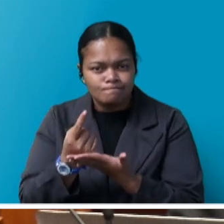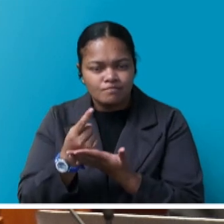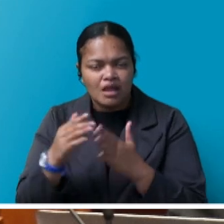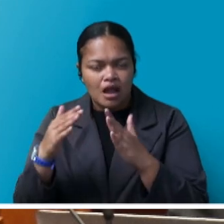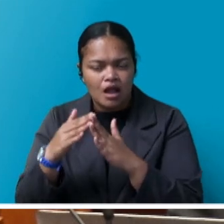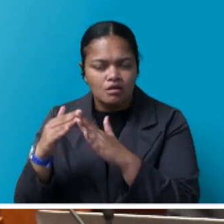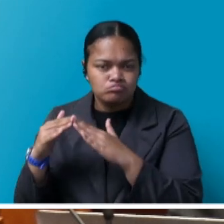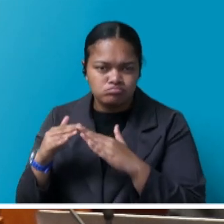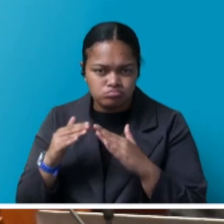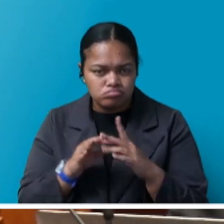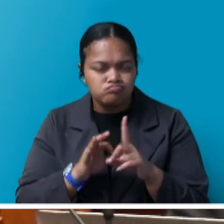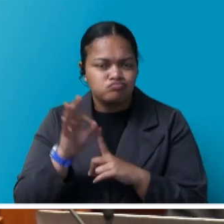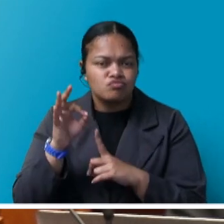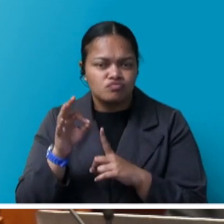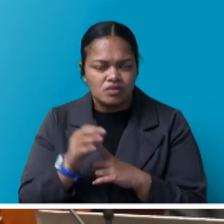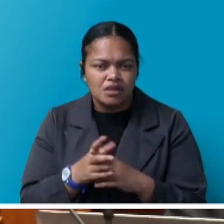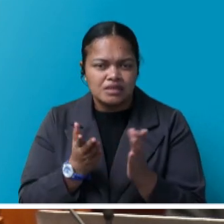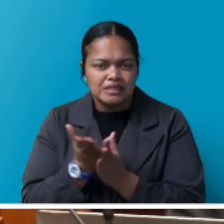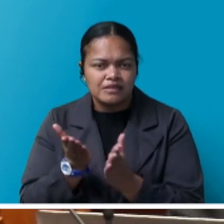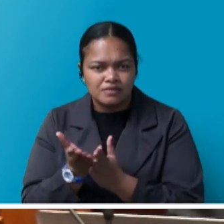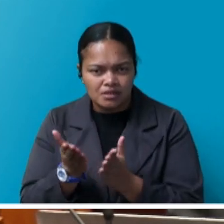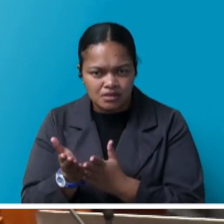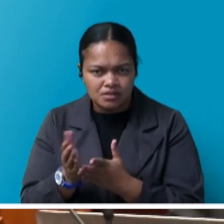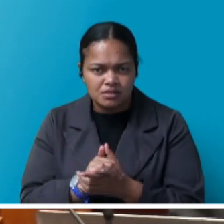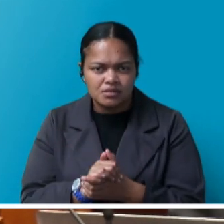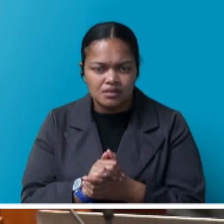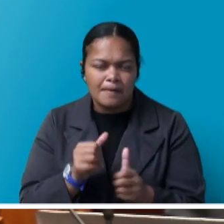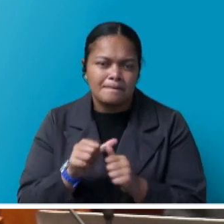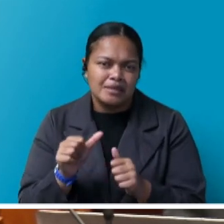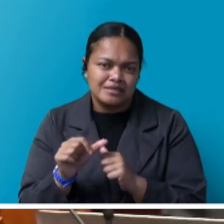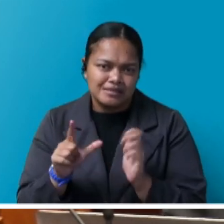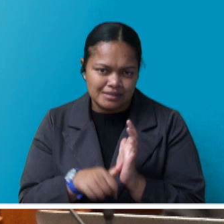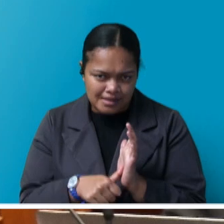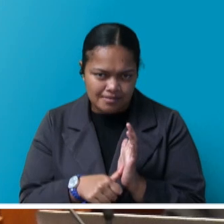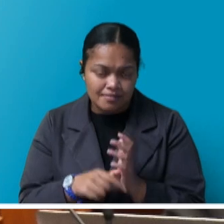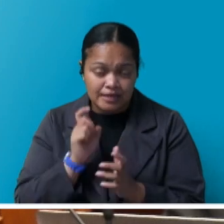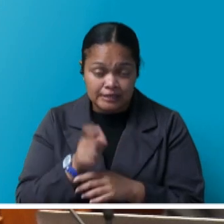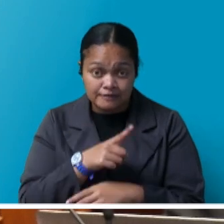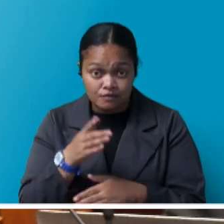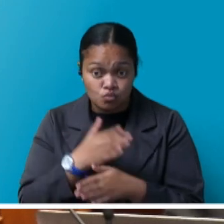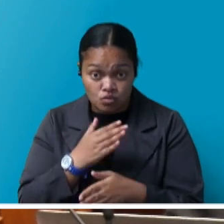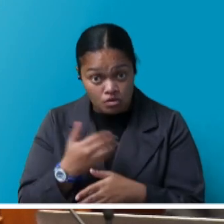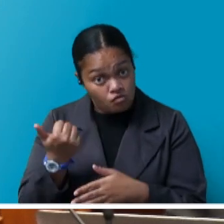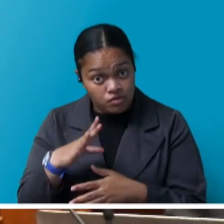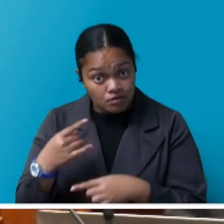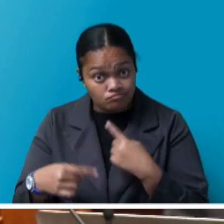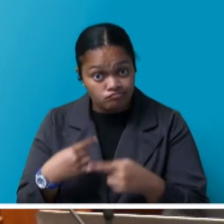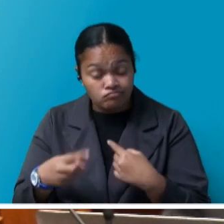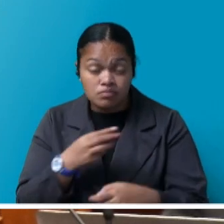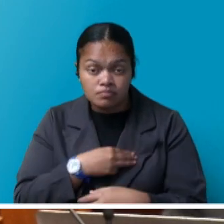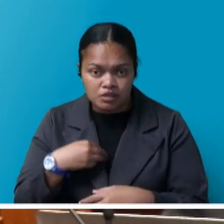and improve access to essential services cannot come at a much better time. The review work is already underway, and the